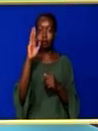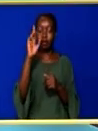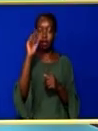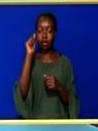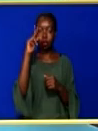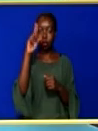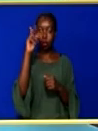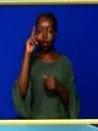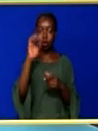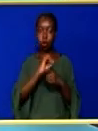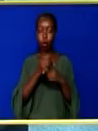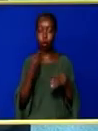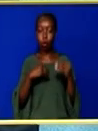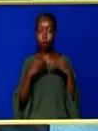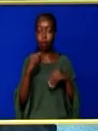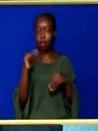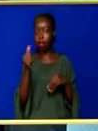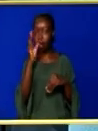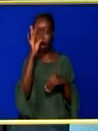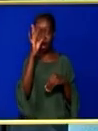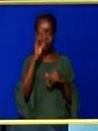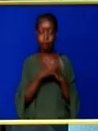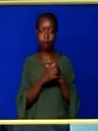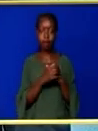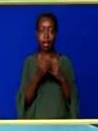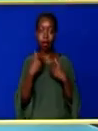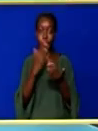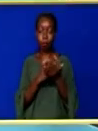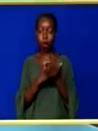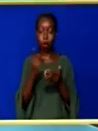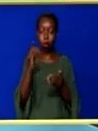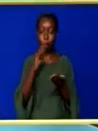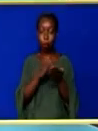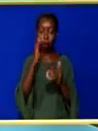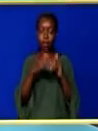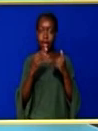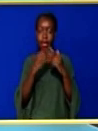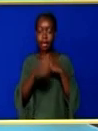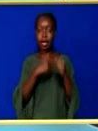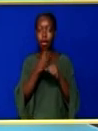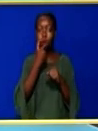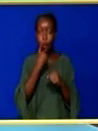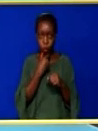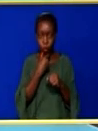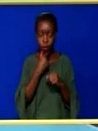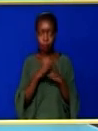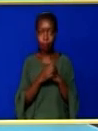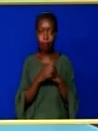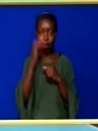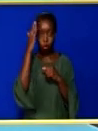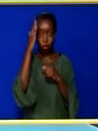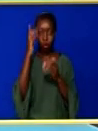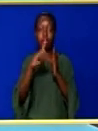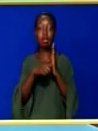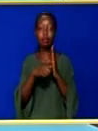under 8 years of age. But now it cheated. They have confirmed you are more than 8 years of age. It is revoked. Yes.